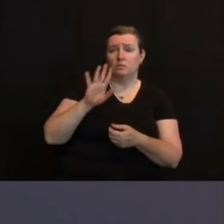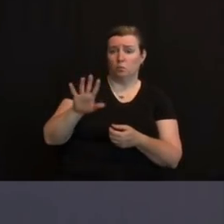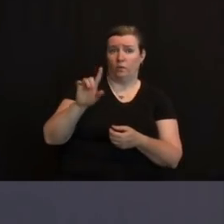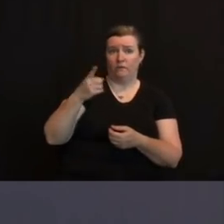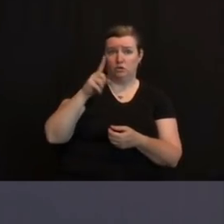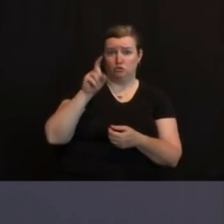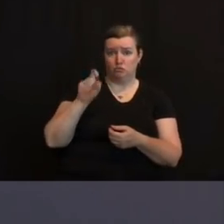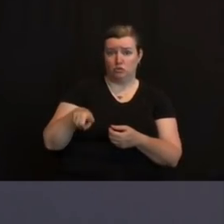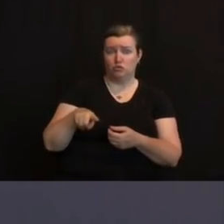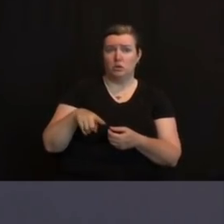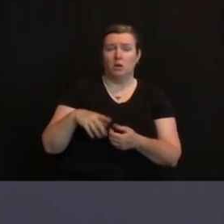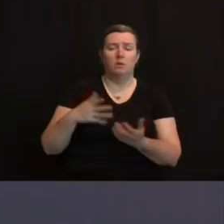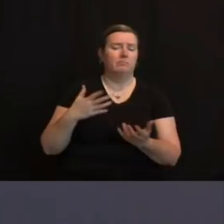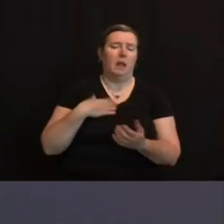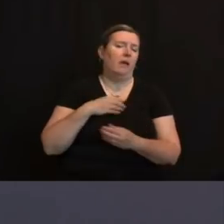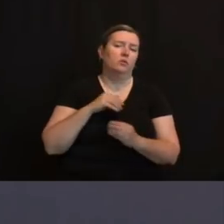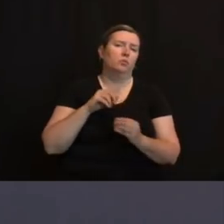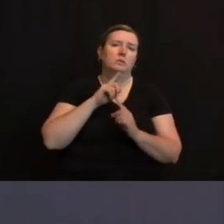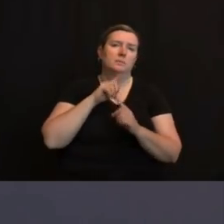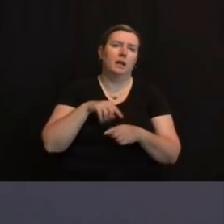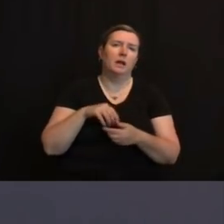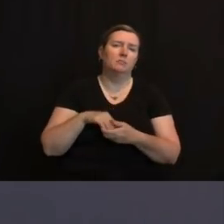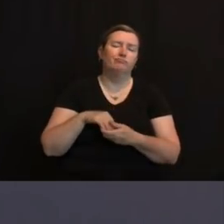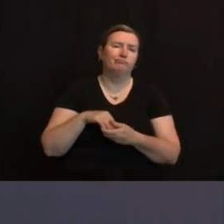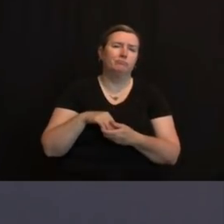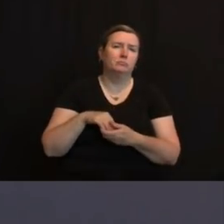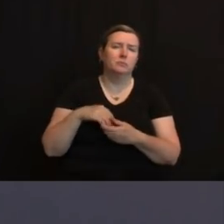we've had a good amount of common ground with both chambers.